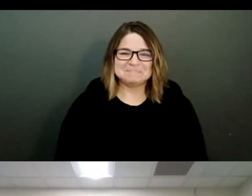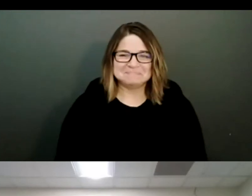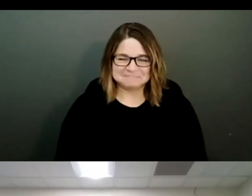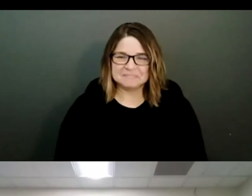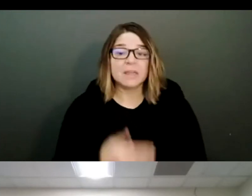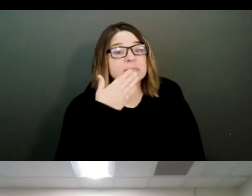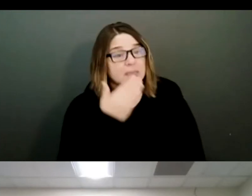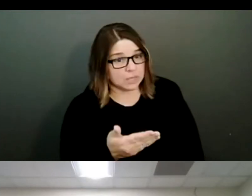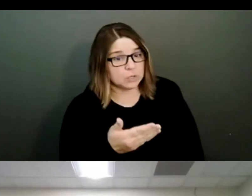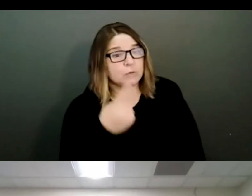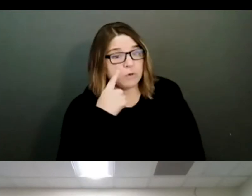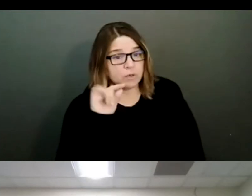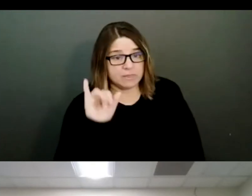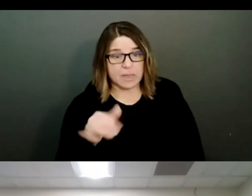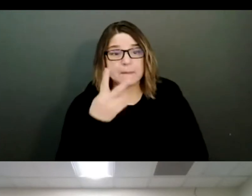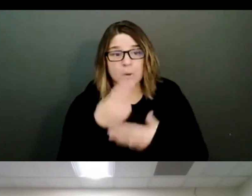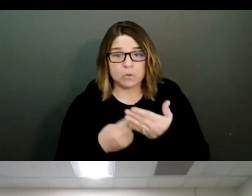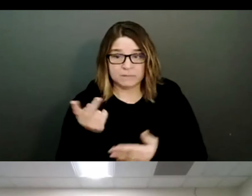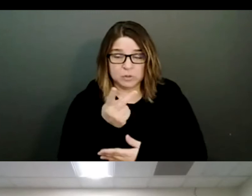Thank you for that, both of you. That was really